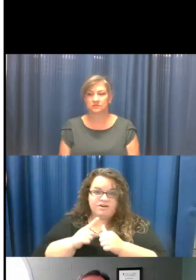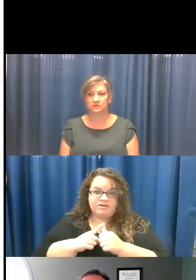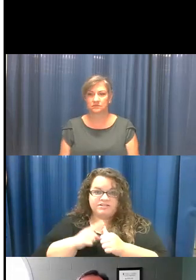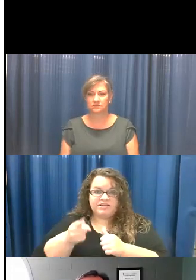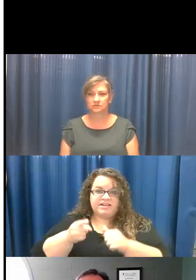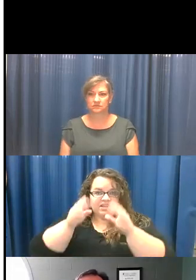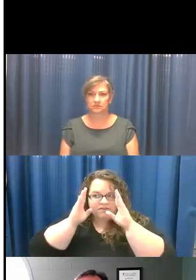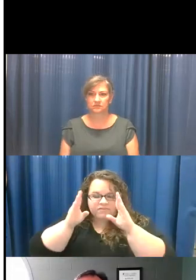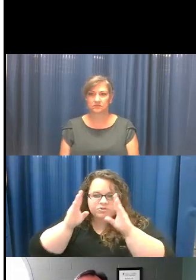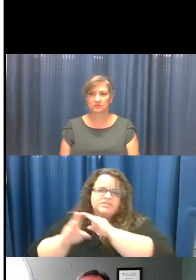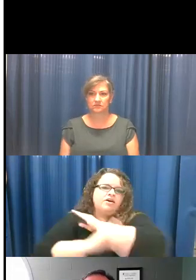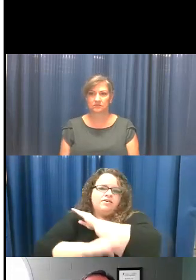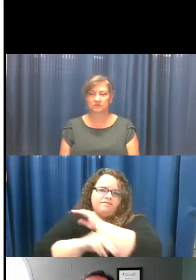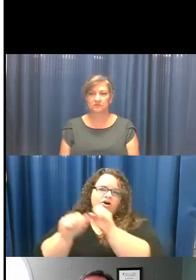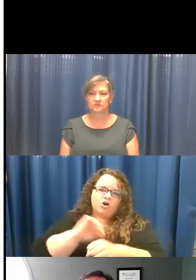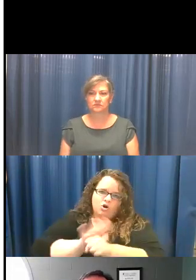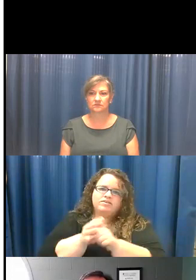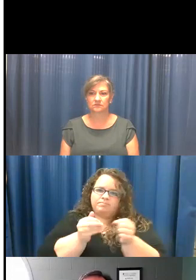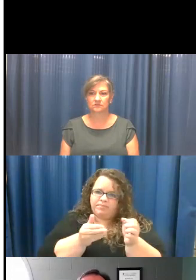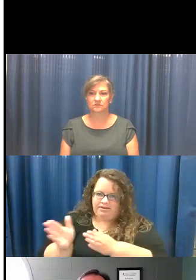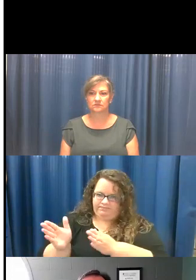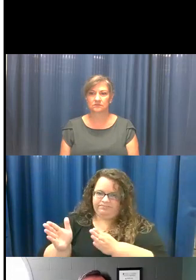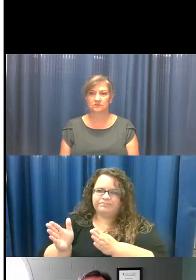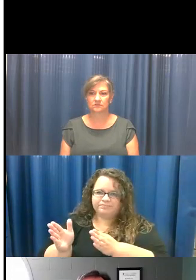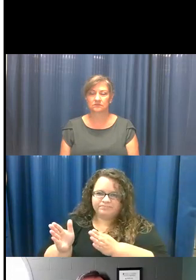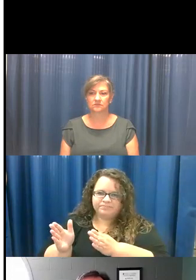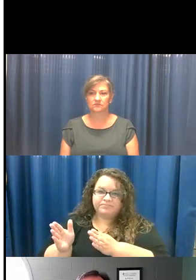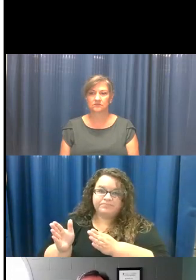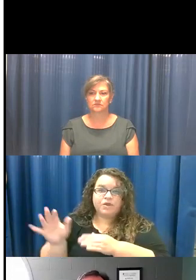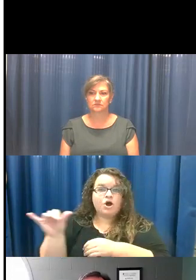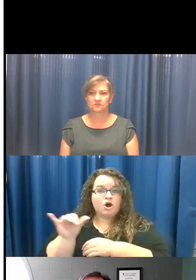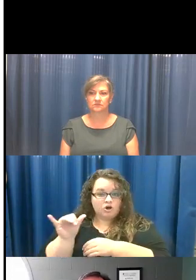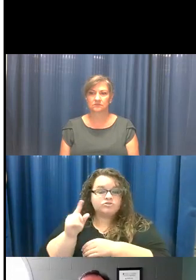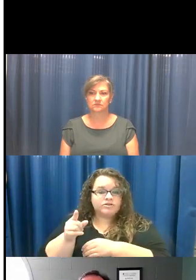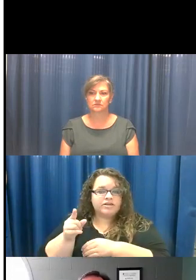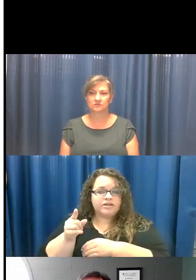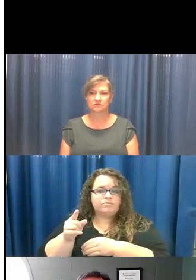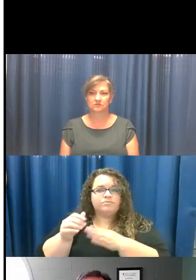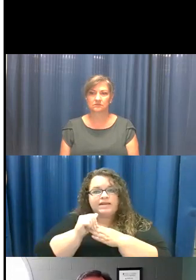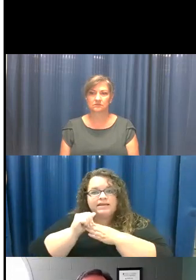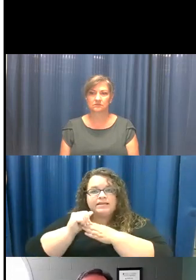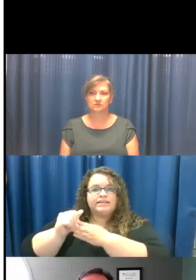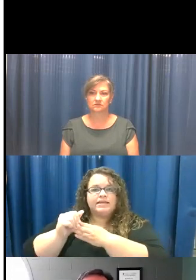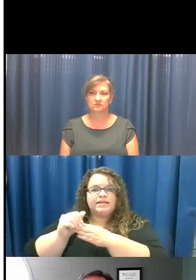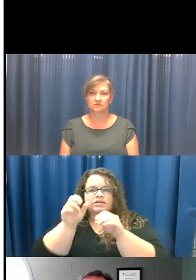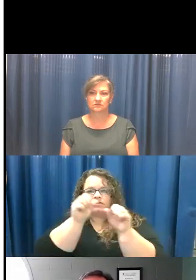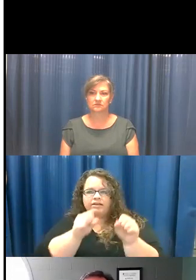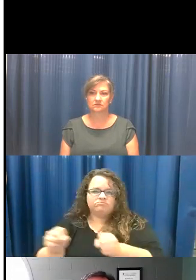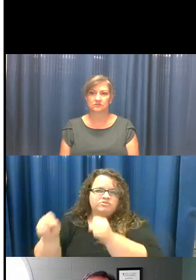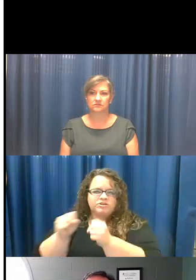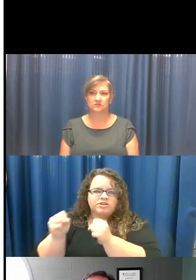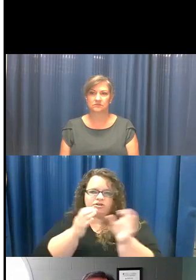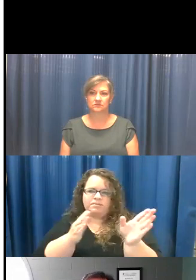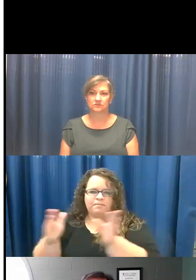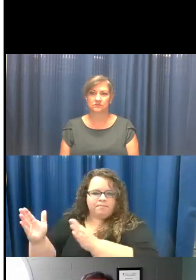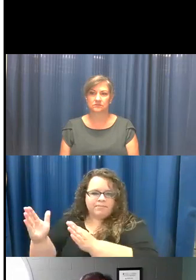our fall COVID planning, and he is also going to be heading up and leading our strategic planning efforts to update